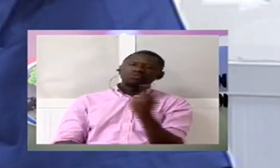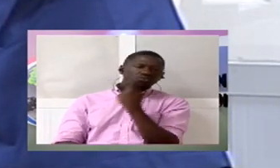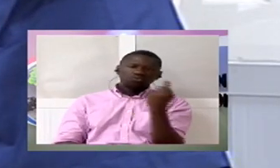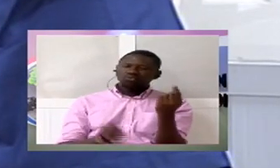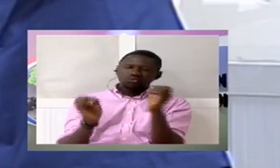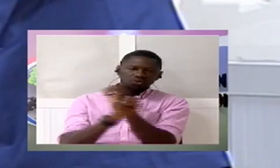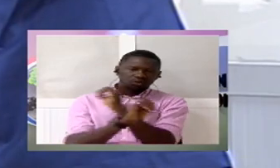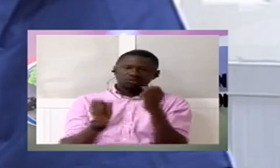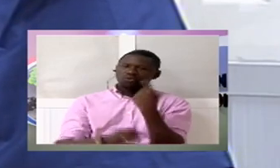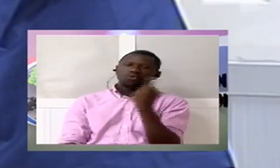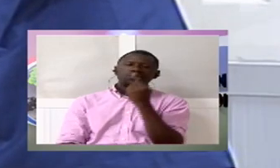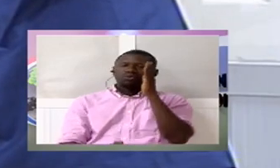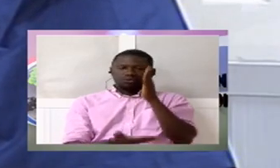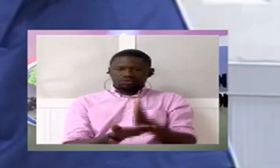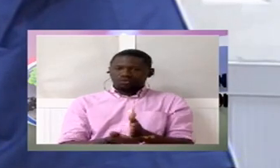Mben Manke Tonya Di.